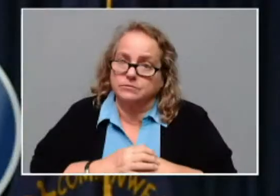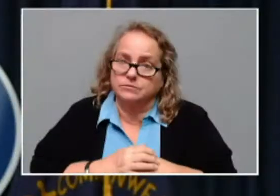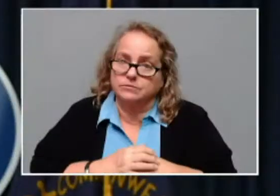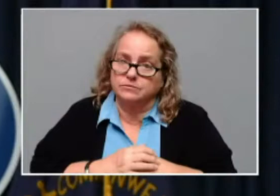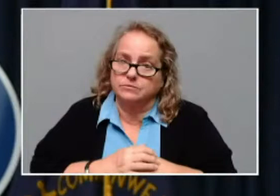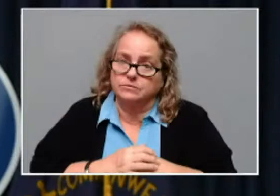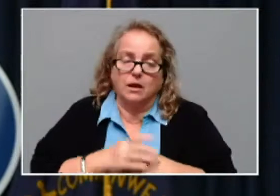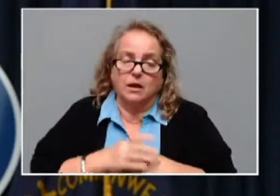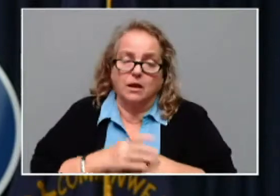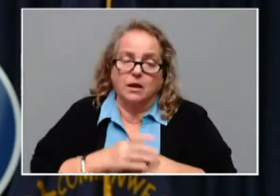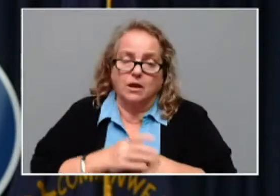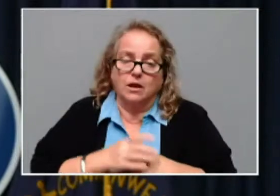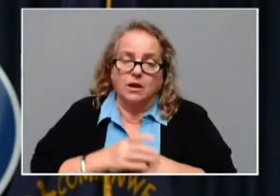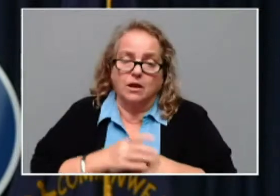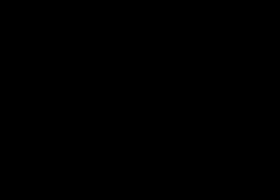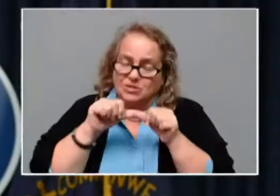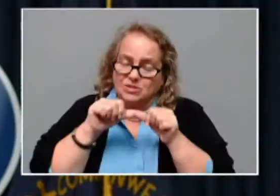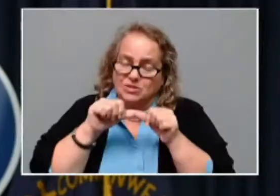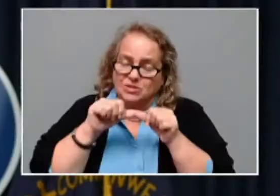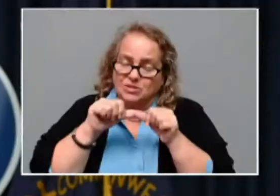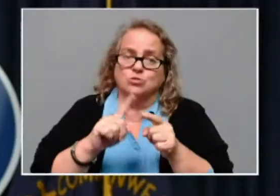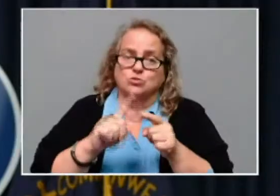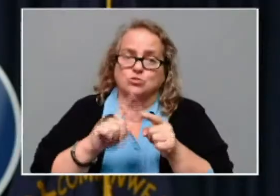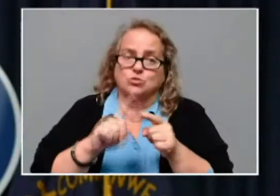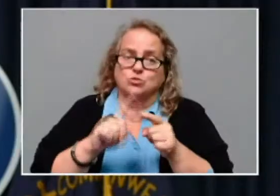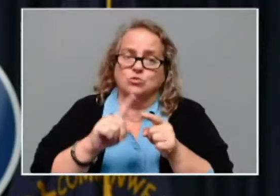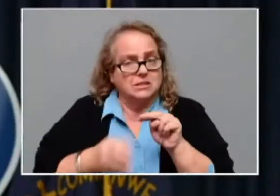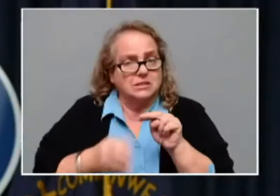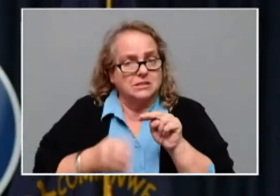of decreasing cases and those sick.